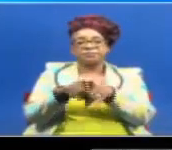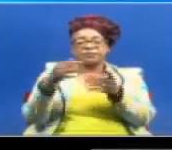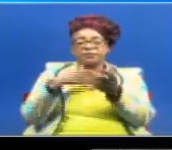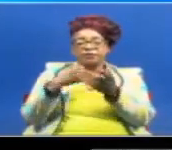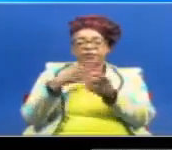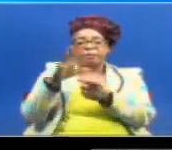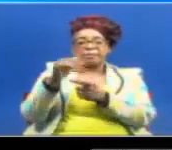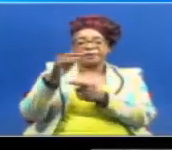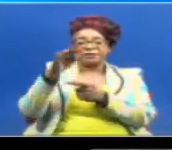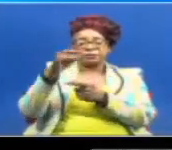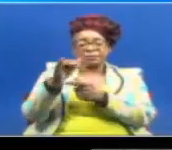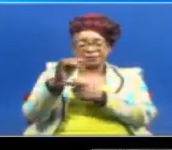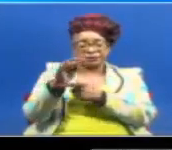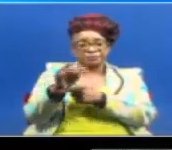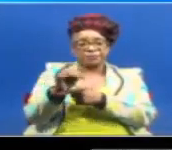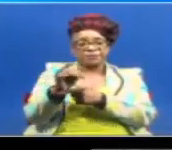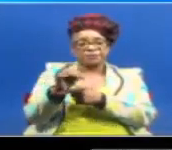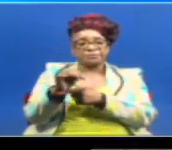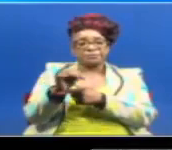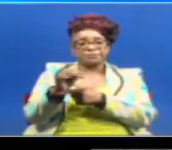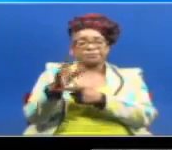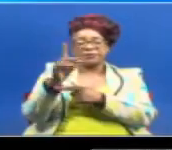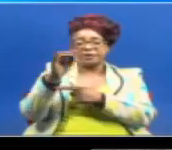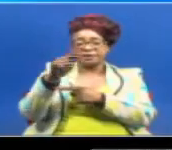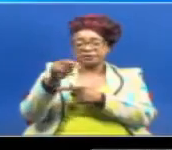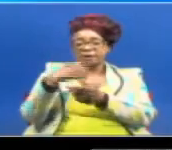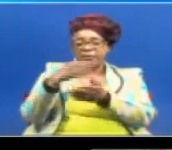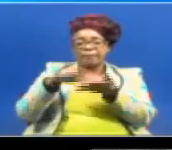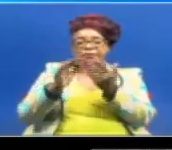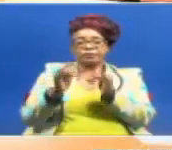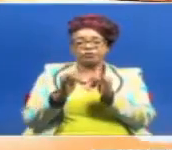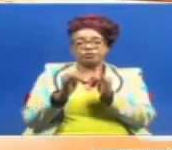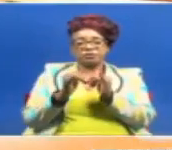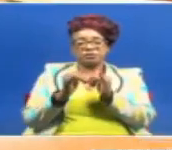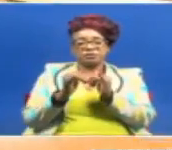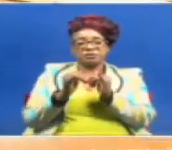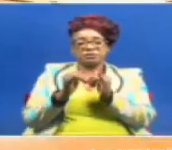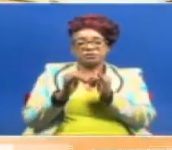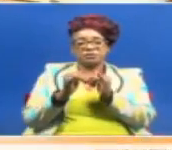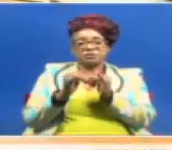in the ministries. Martin Mwangi with the details.